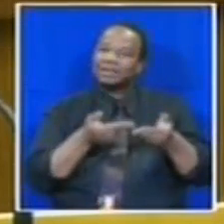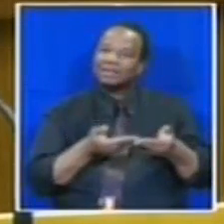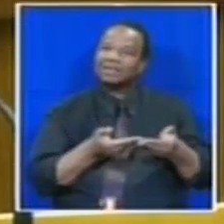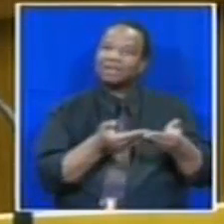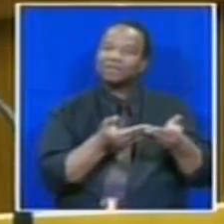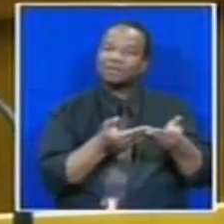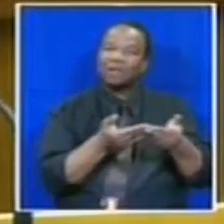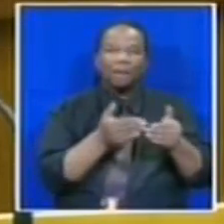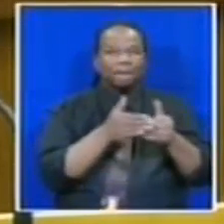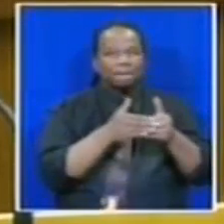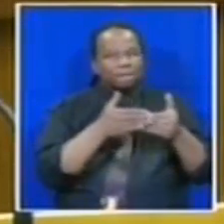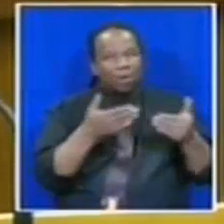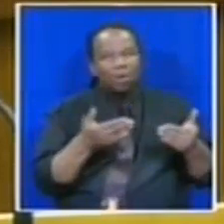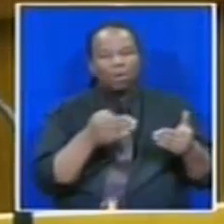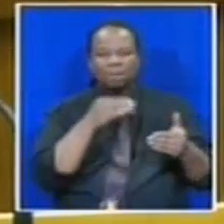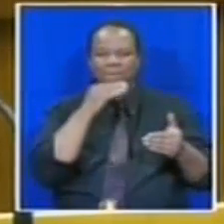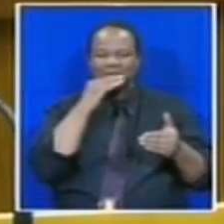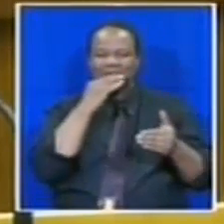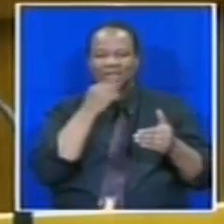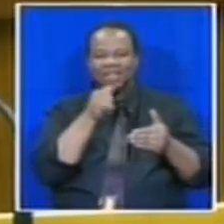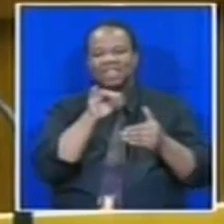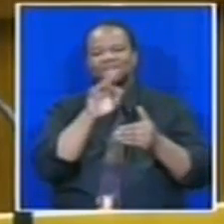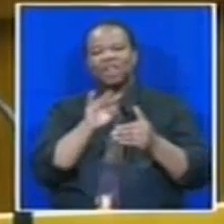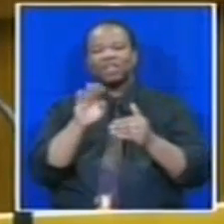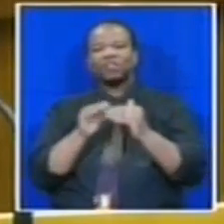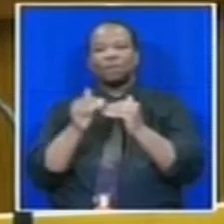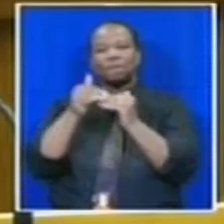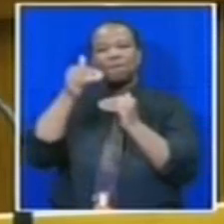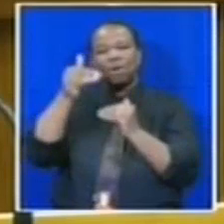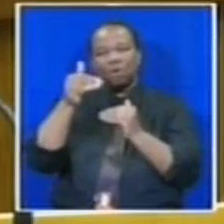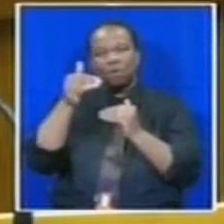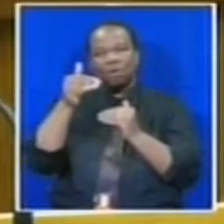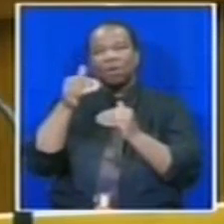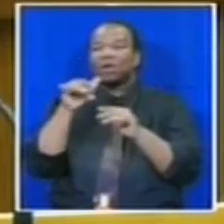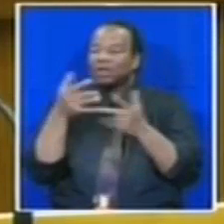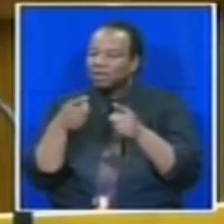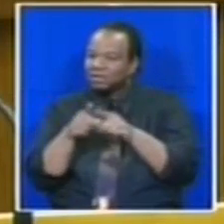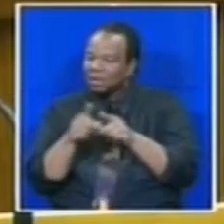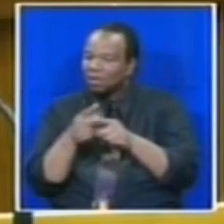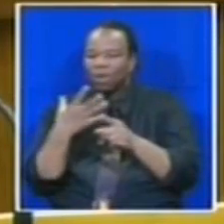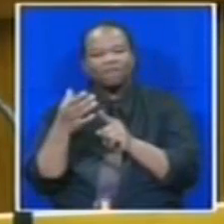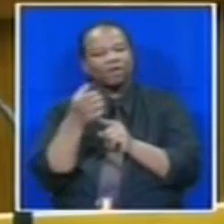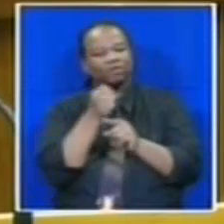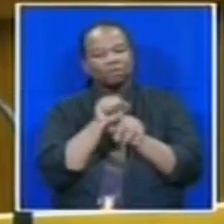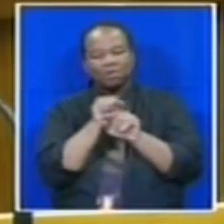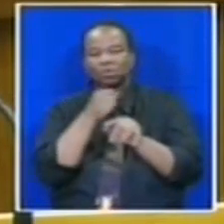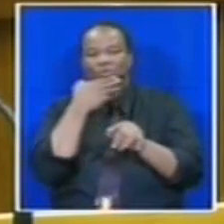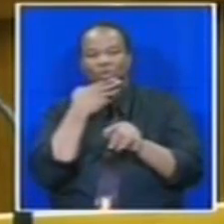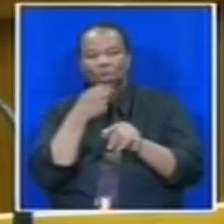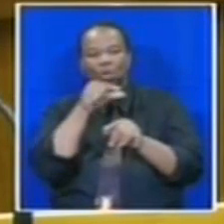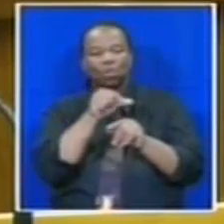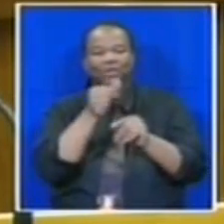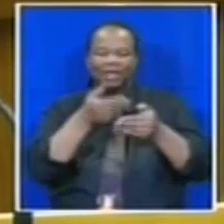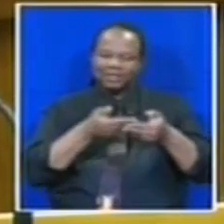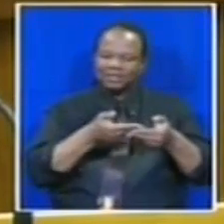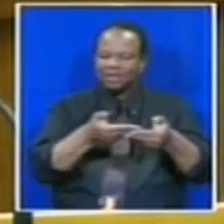real terms, it means above inflation, and cost savings have been achieved in spending on goods and services. You'll see the proof in the